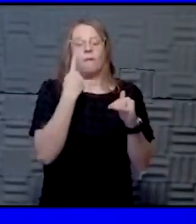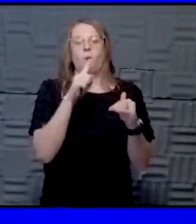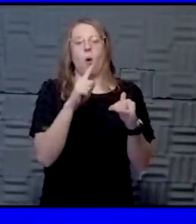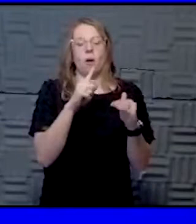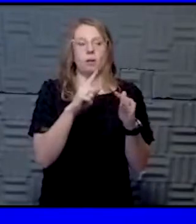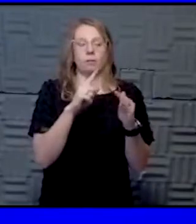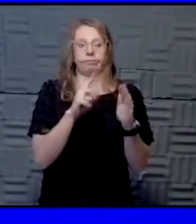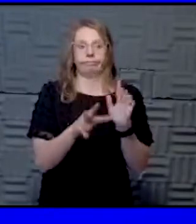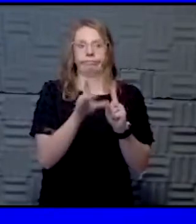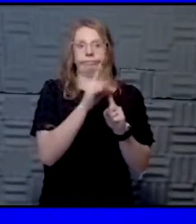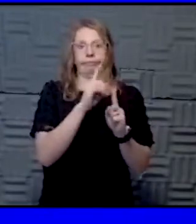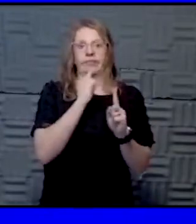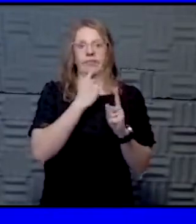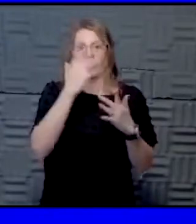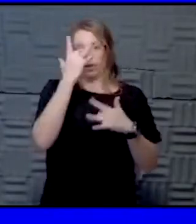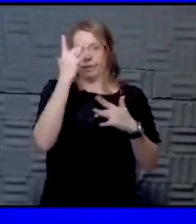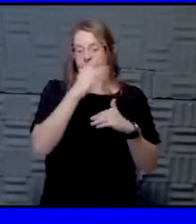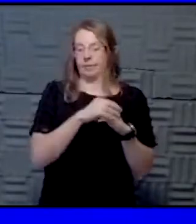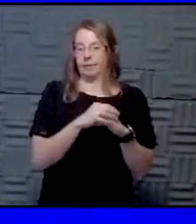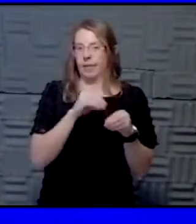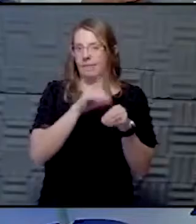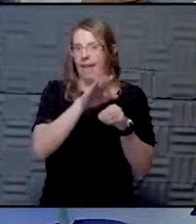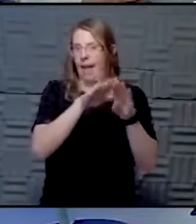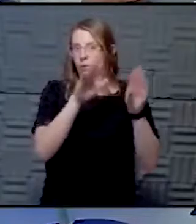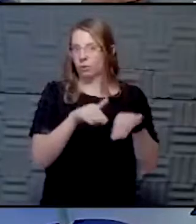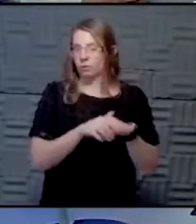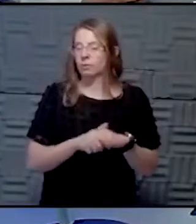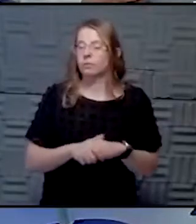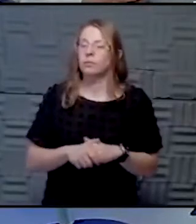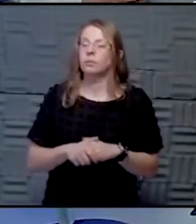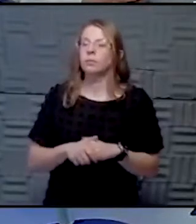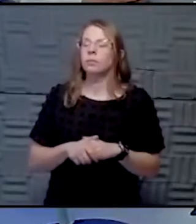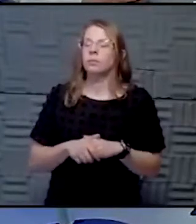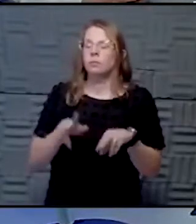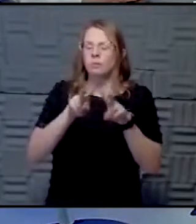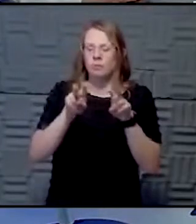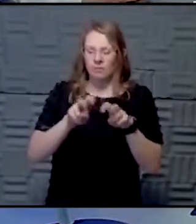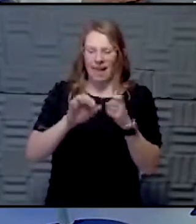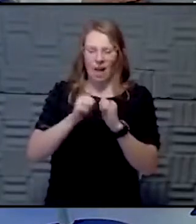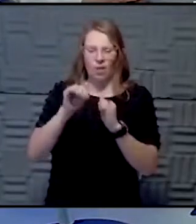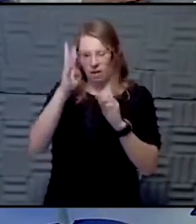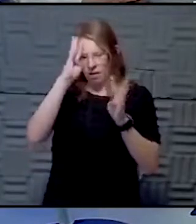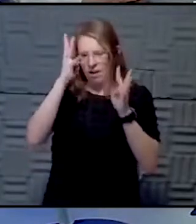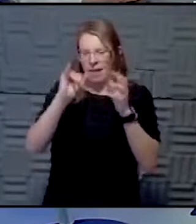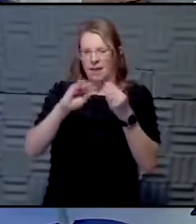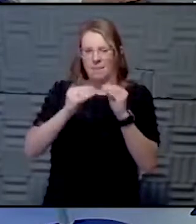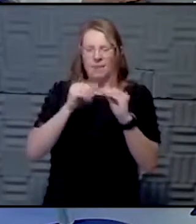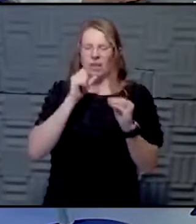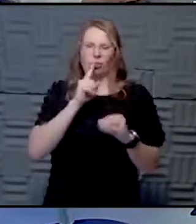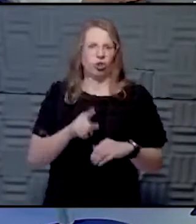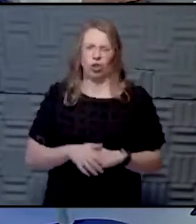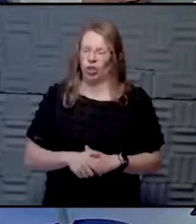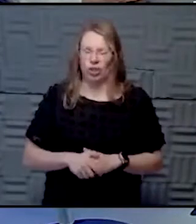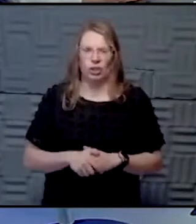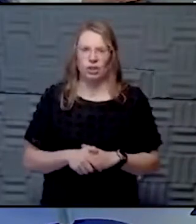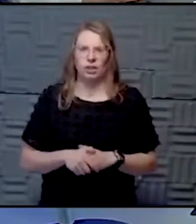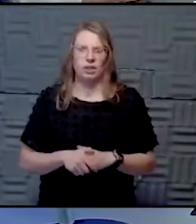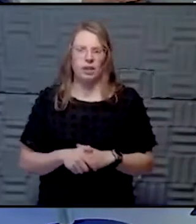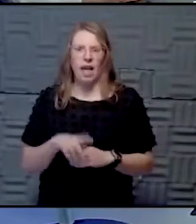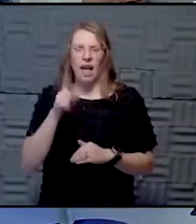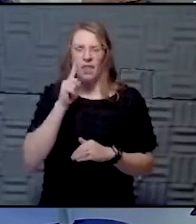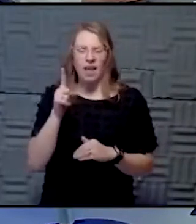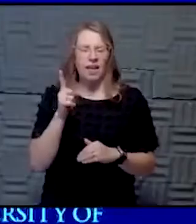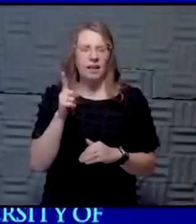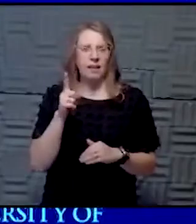that unvaccinated household. But yeah, so. Yeah, it's kind of interesting. You look at that, and it's like how they came up with that number. I'm not exactly I know, sure. I know. think it was just they're trying